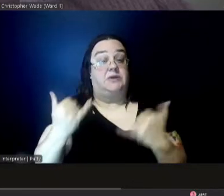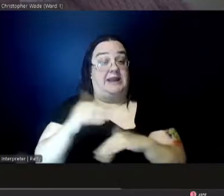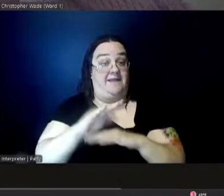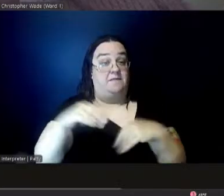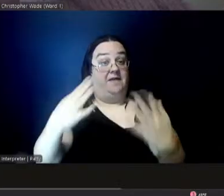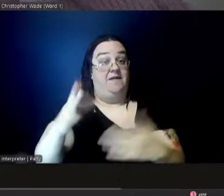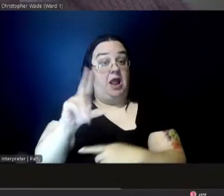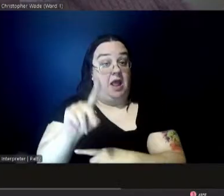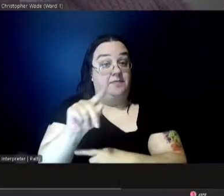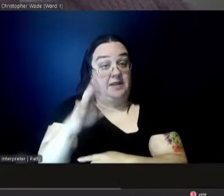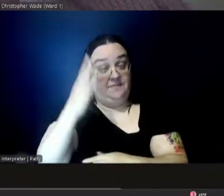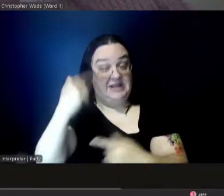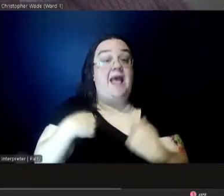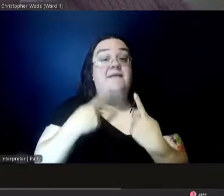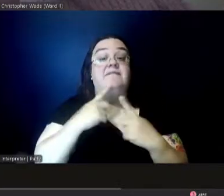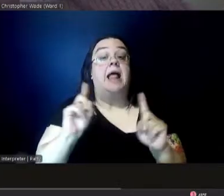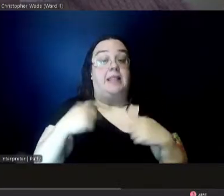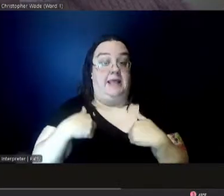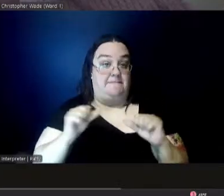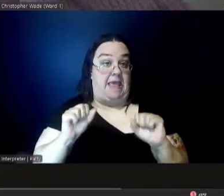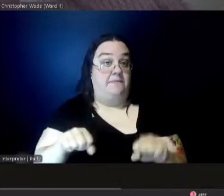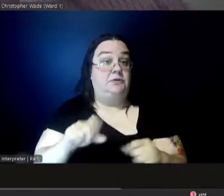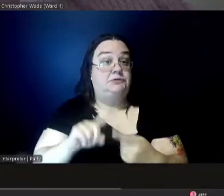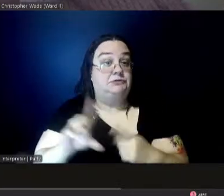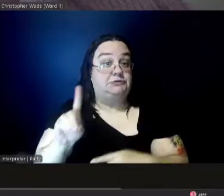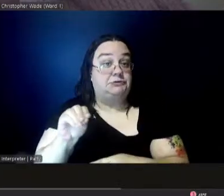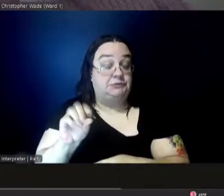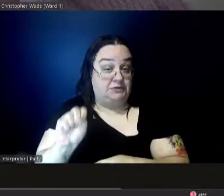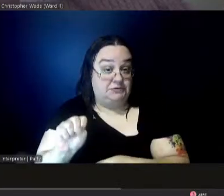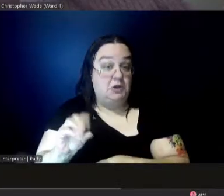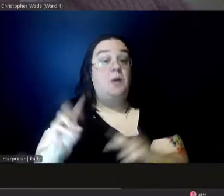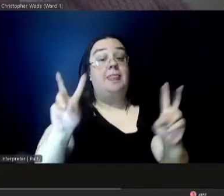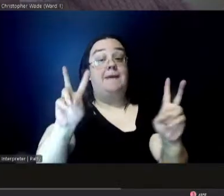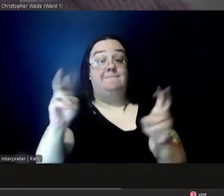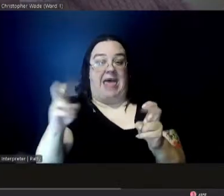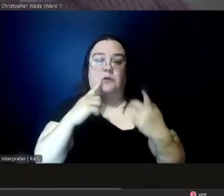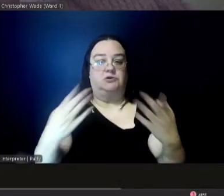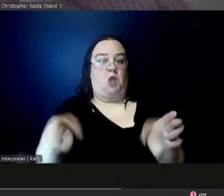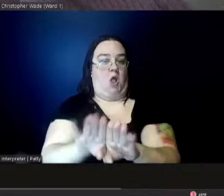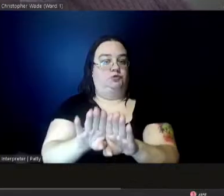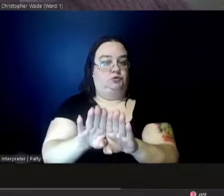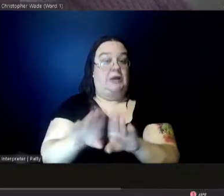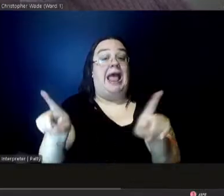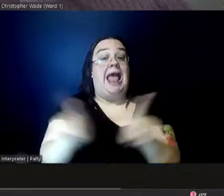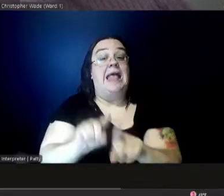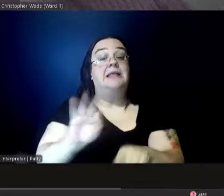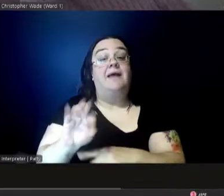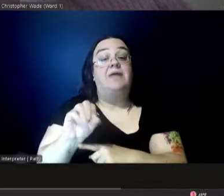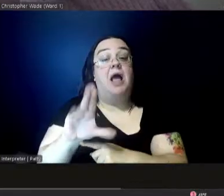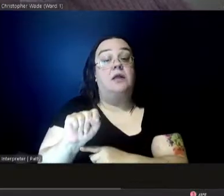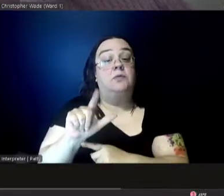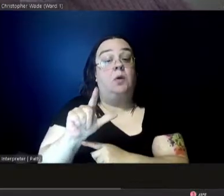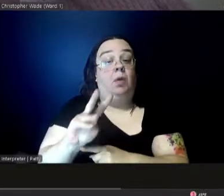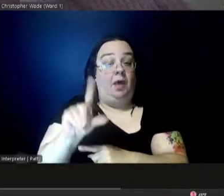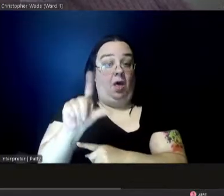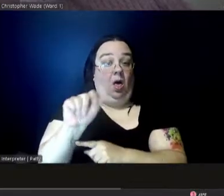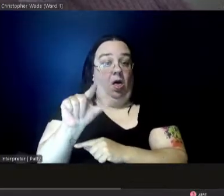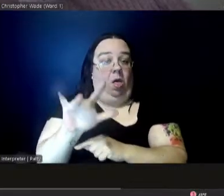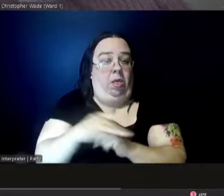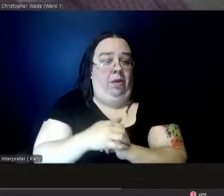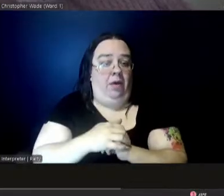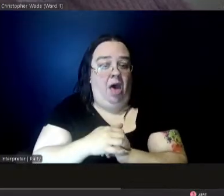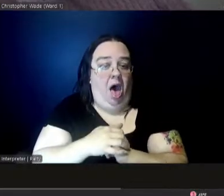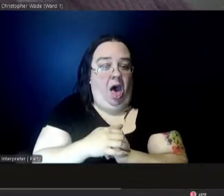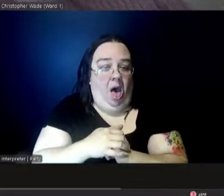I finally can. The matter is closed. As of October 26, 2025, the